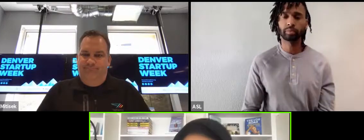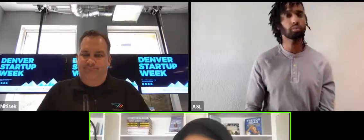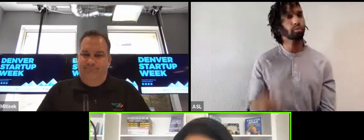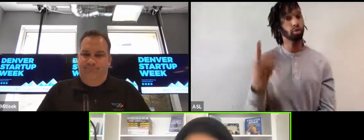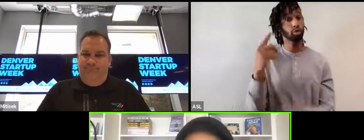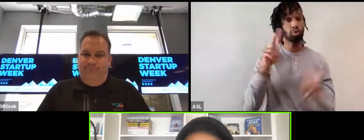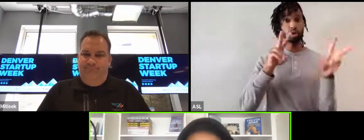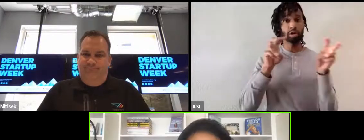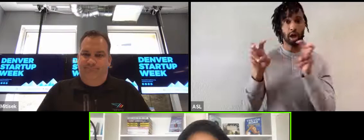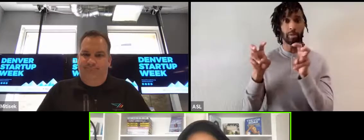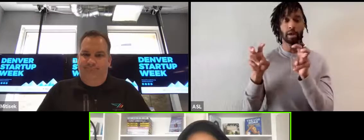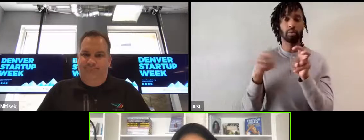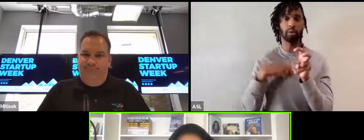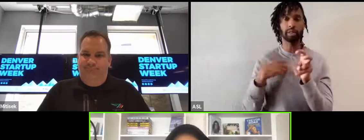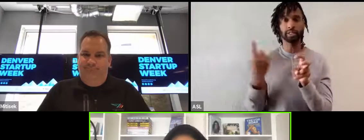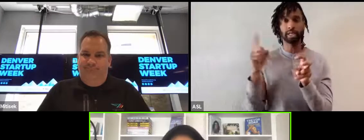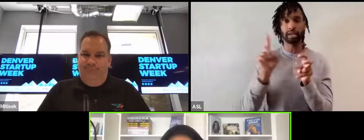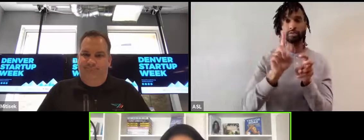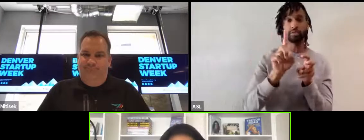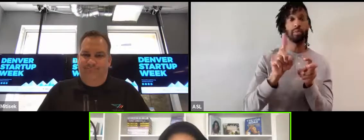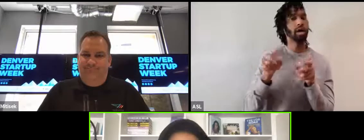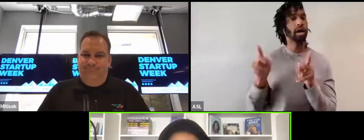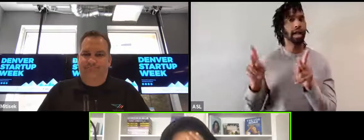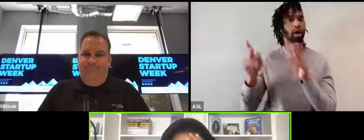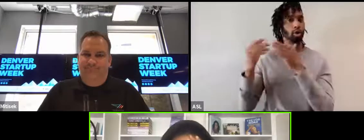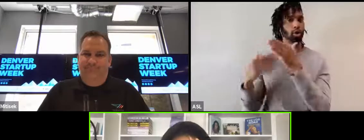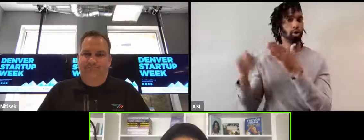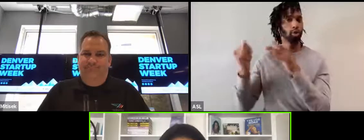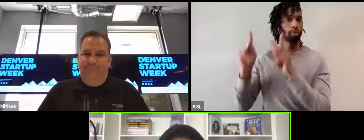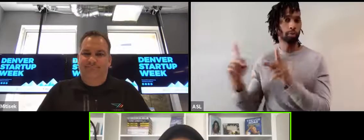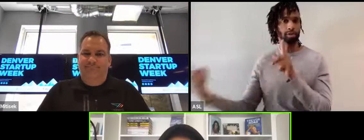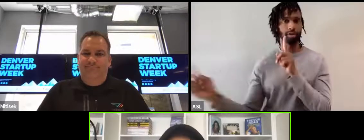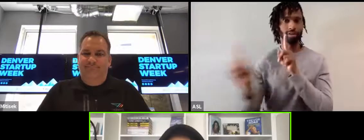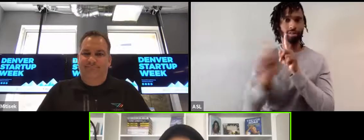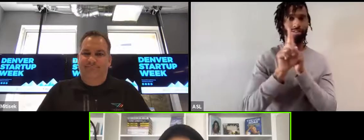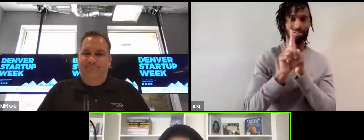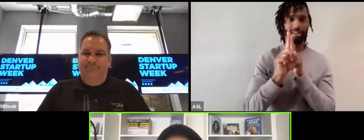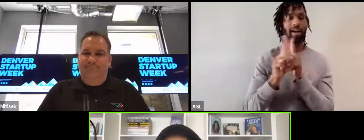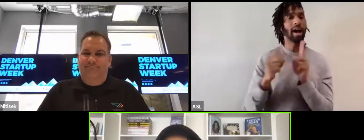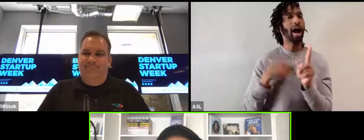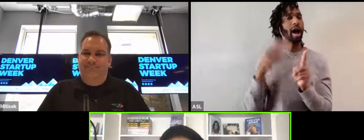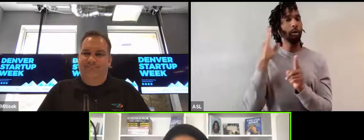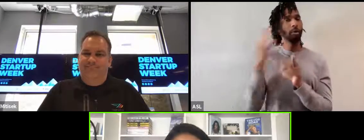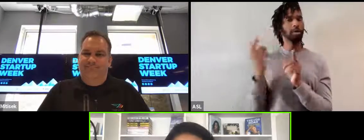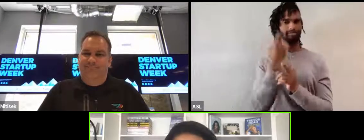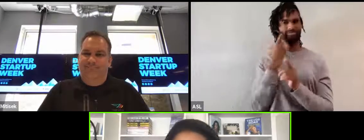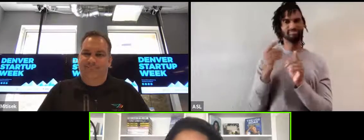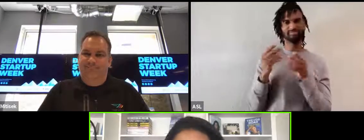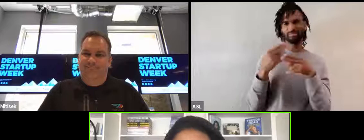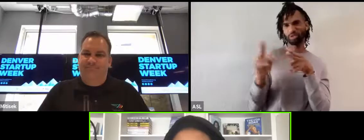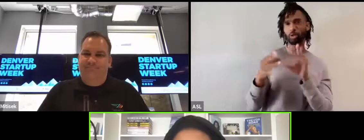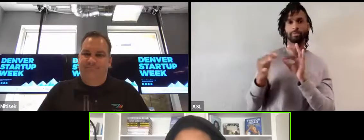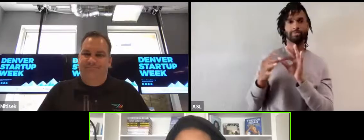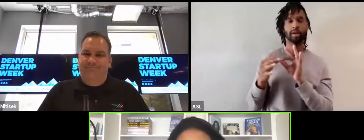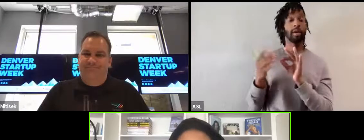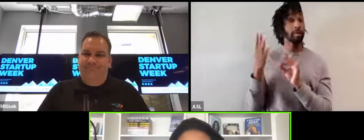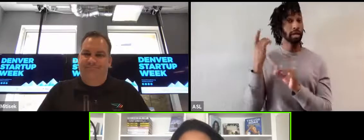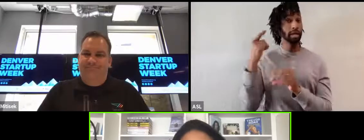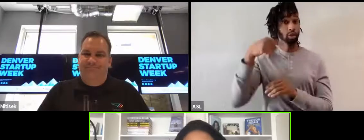was the standing in front of you, let someone else stand, you know, shorter stand in front of you. And I'll just mention that one again, because you all are